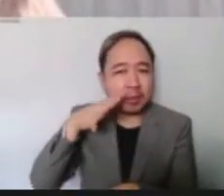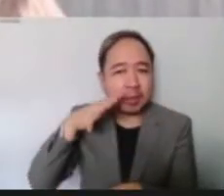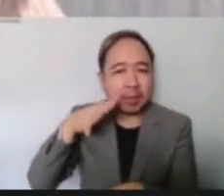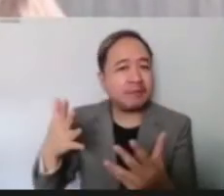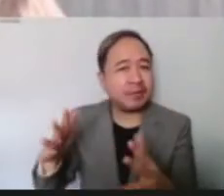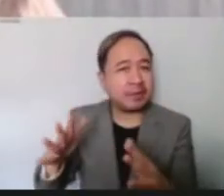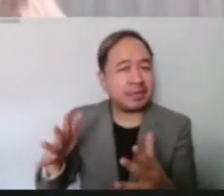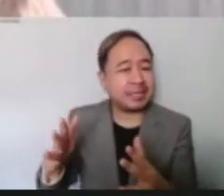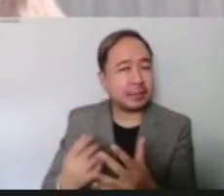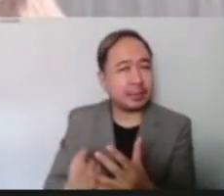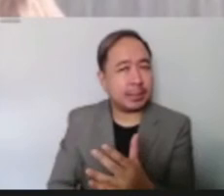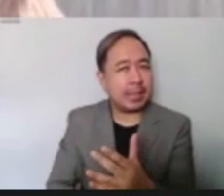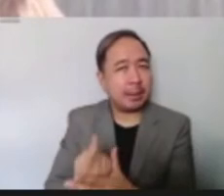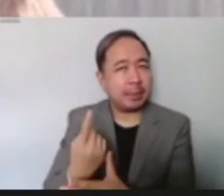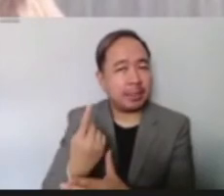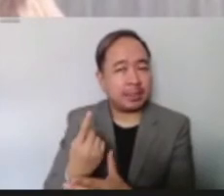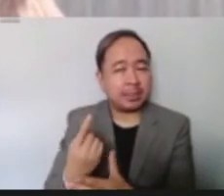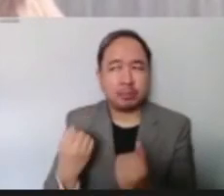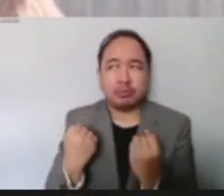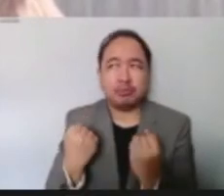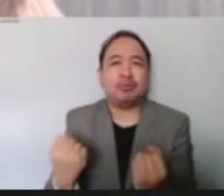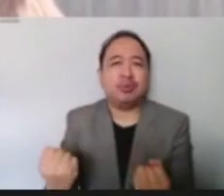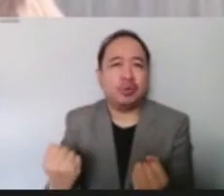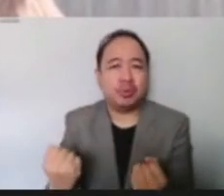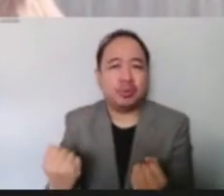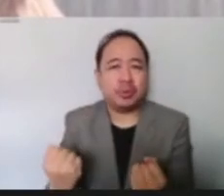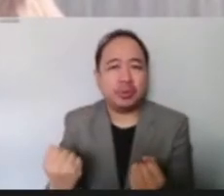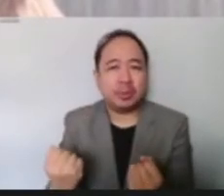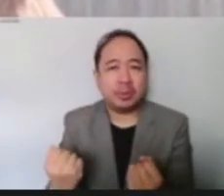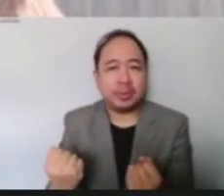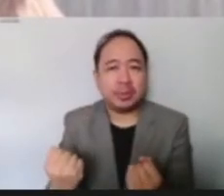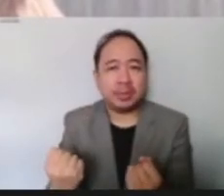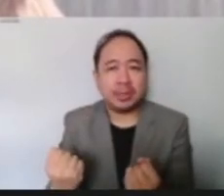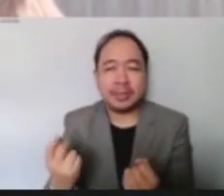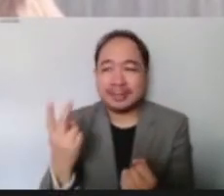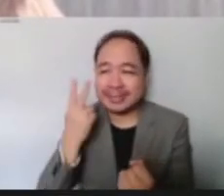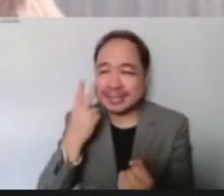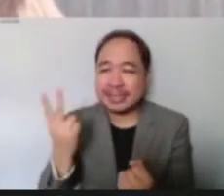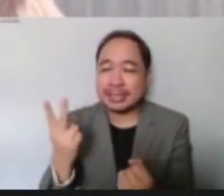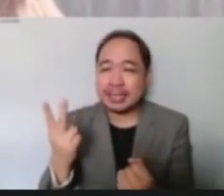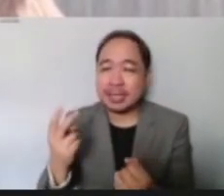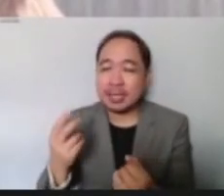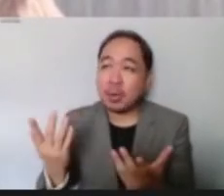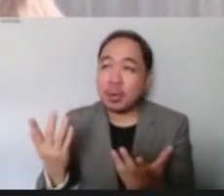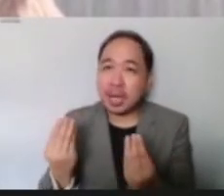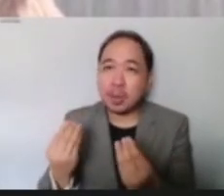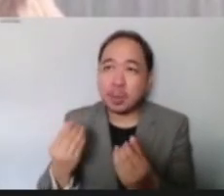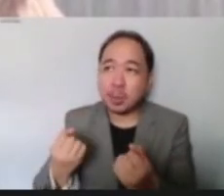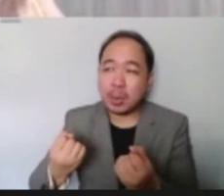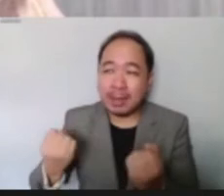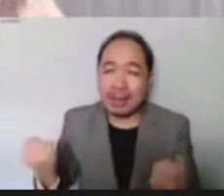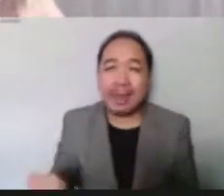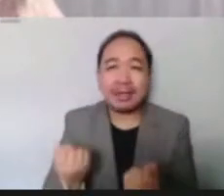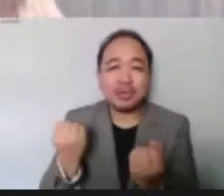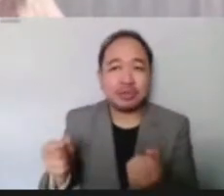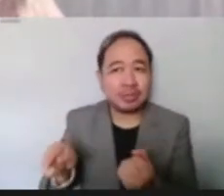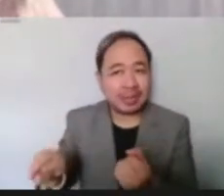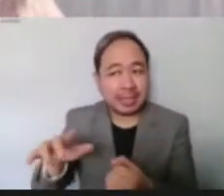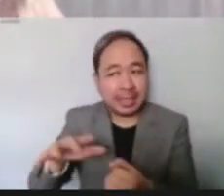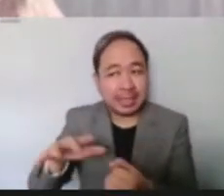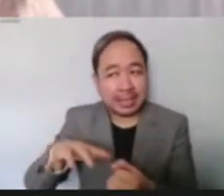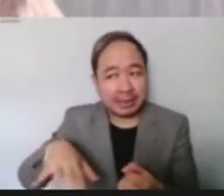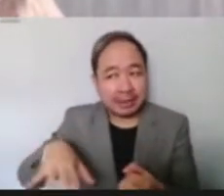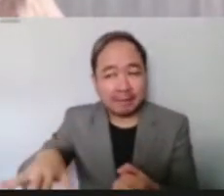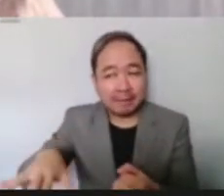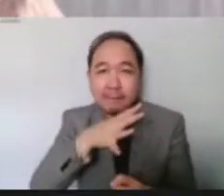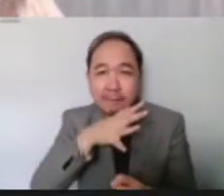with much more intensity CA essay relate to the axles both on farm and Beyond and include Technologies